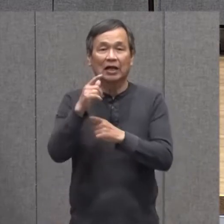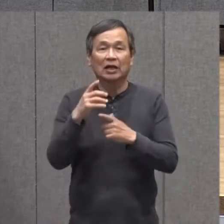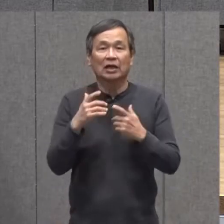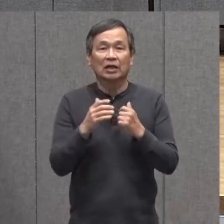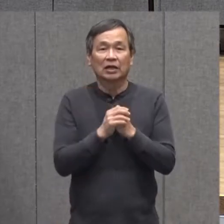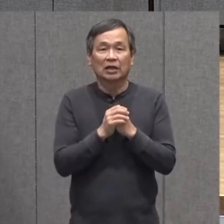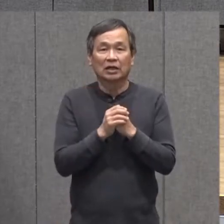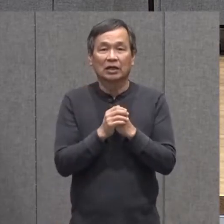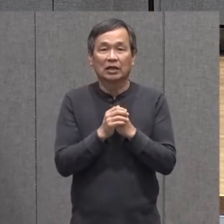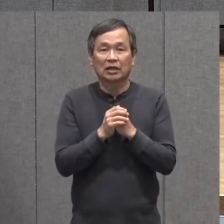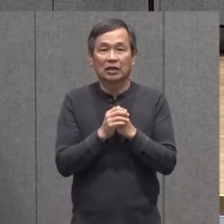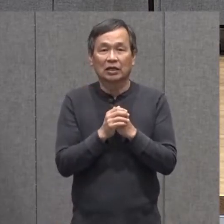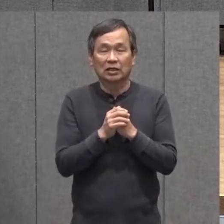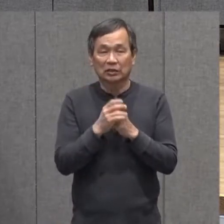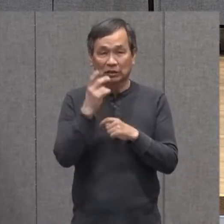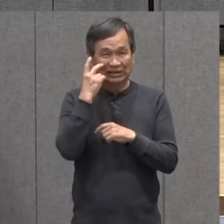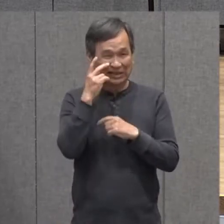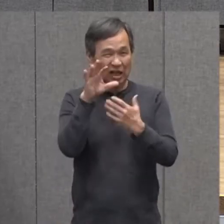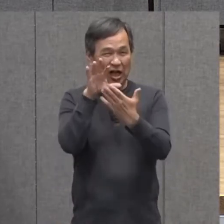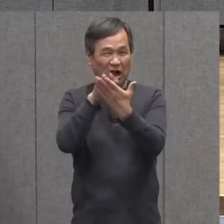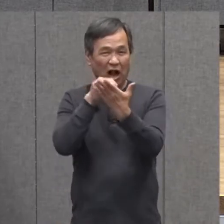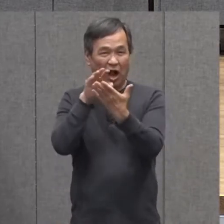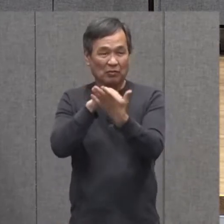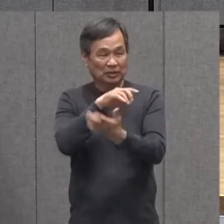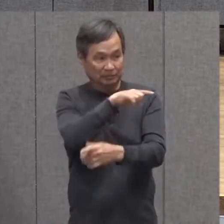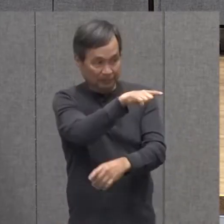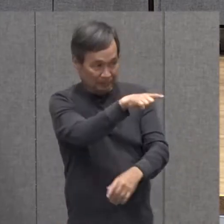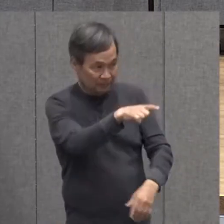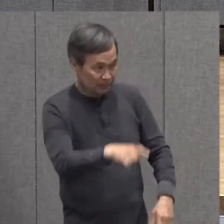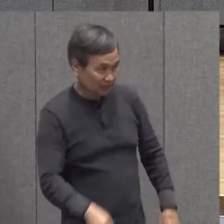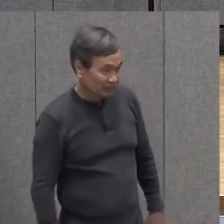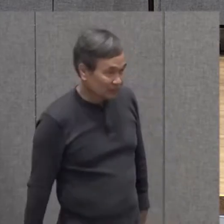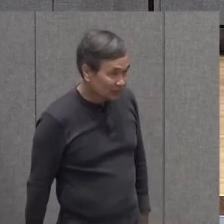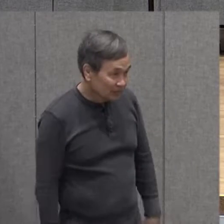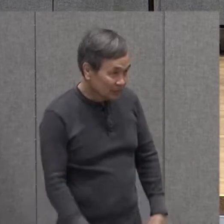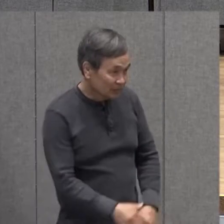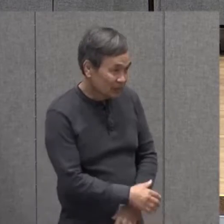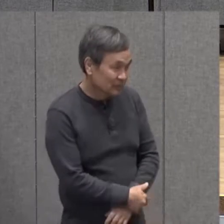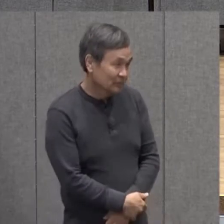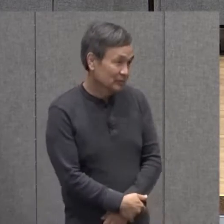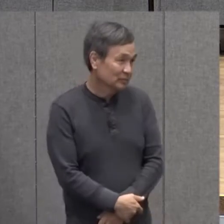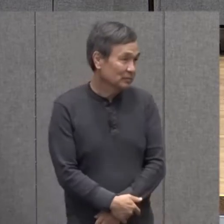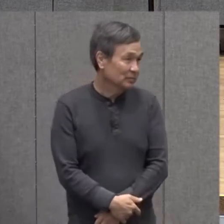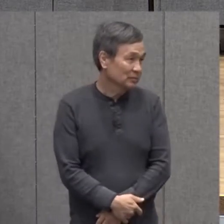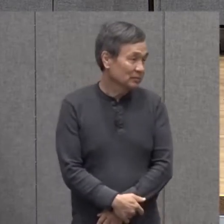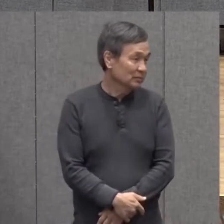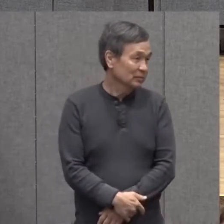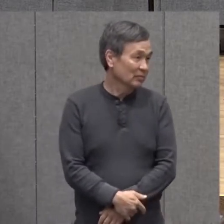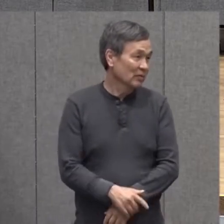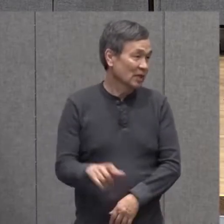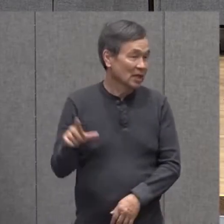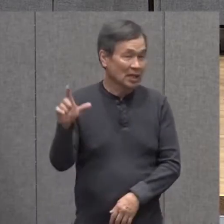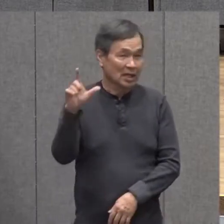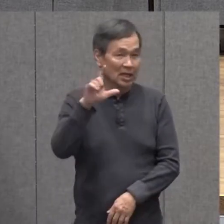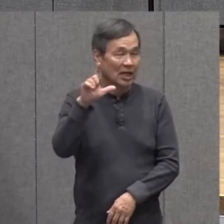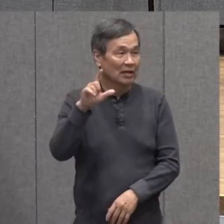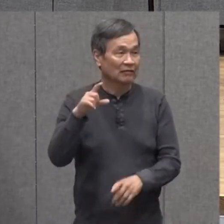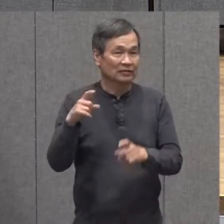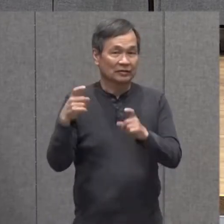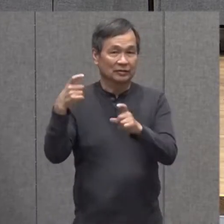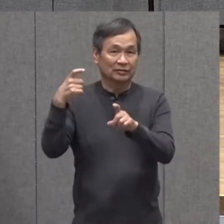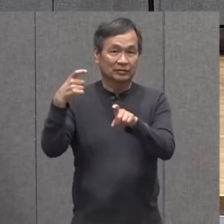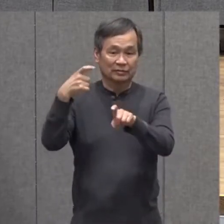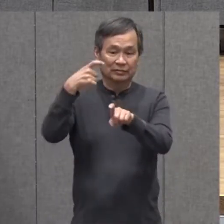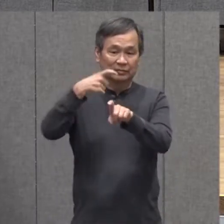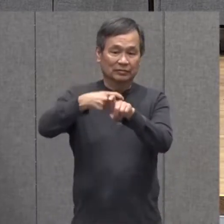gonna bend your legs, so bending your legs, and you're gonna bring your left leg on top of